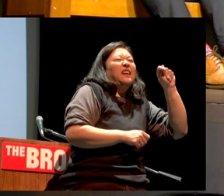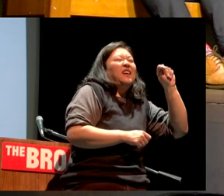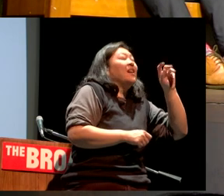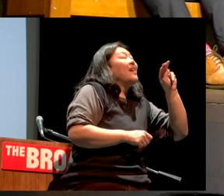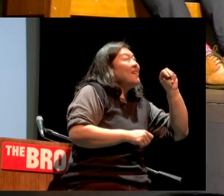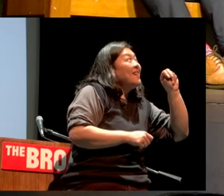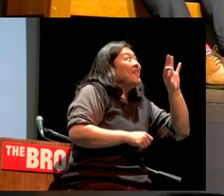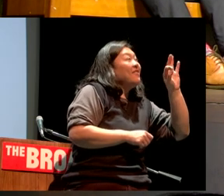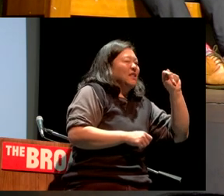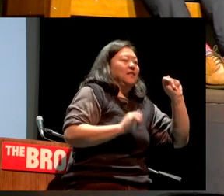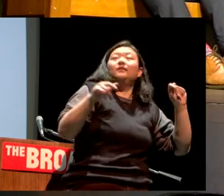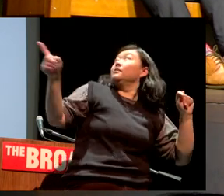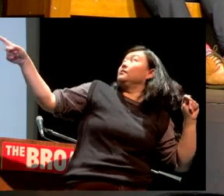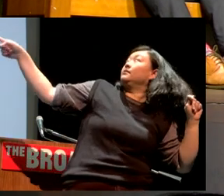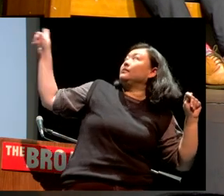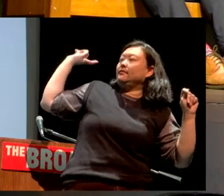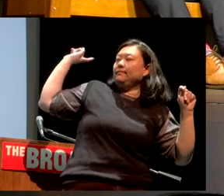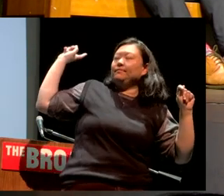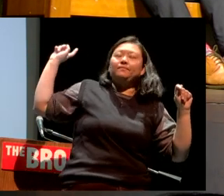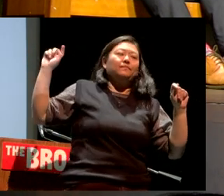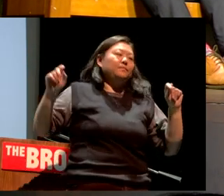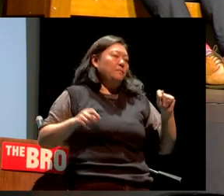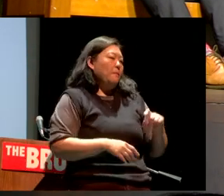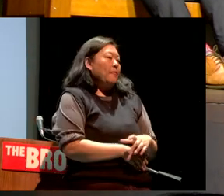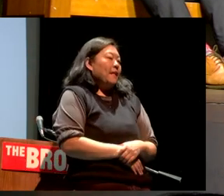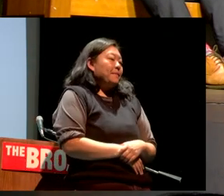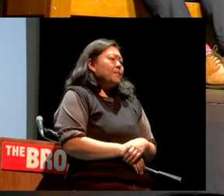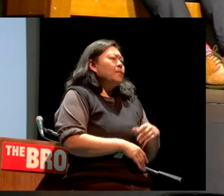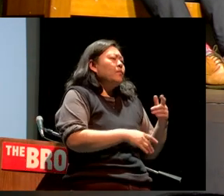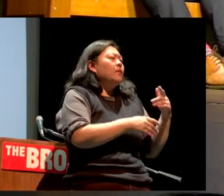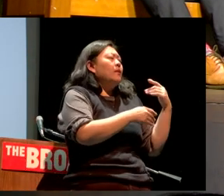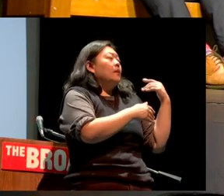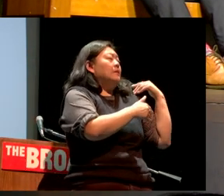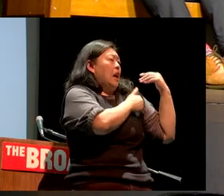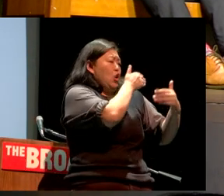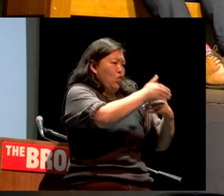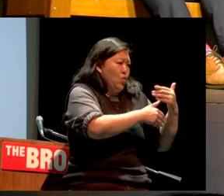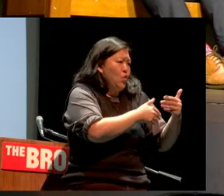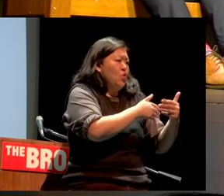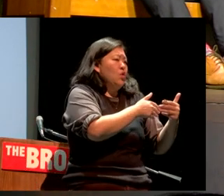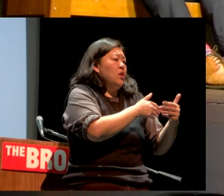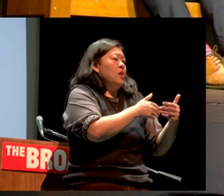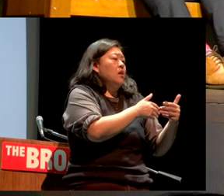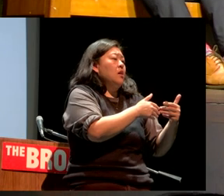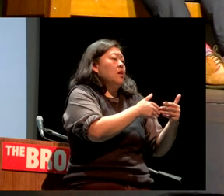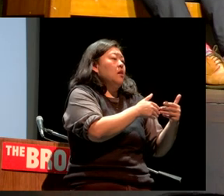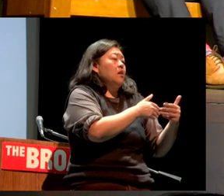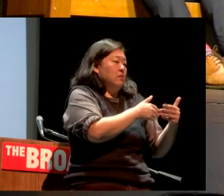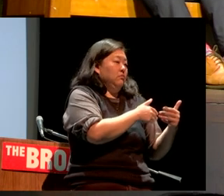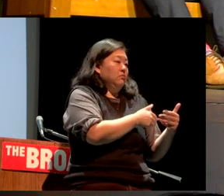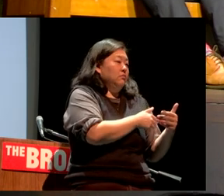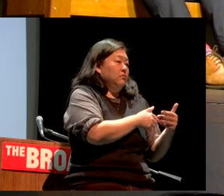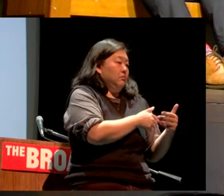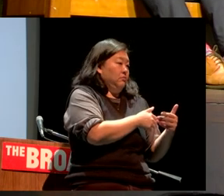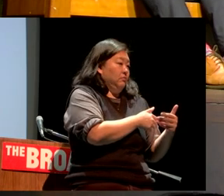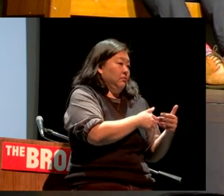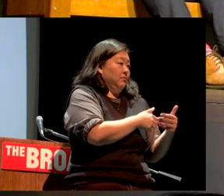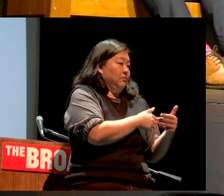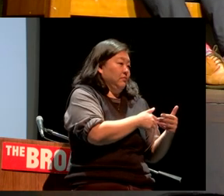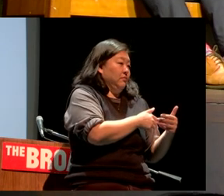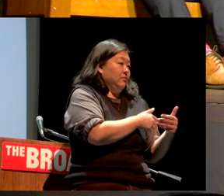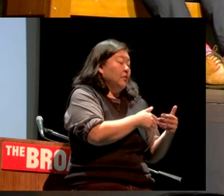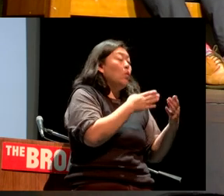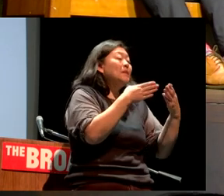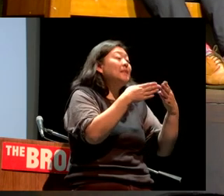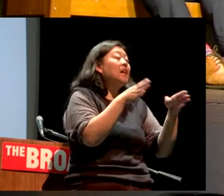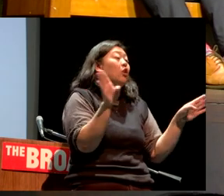generational. Could you talk about that a little bit and how the aesthetics of the NFT are playing out currently and where